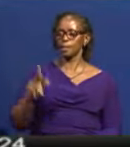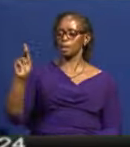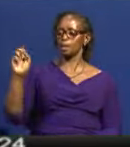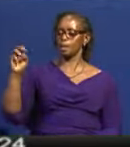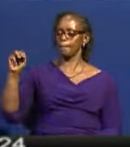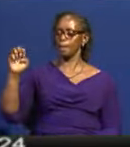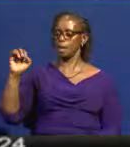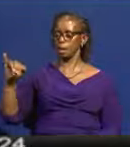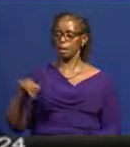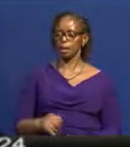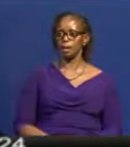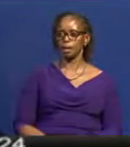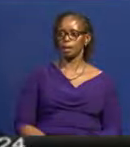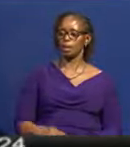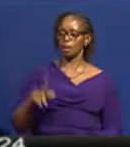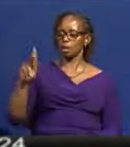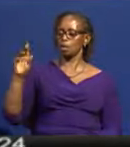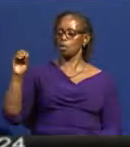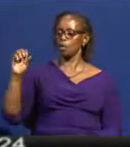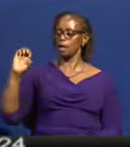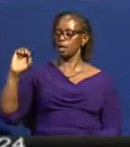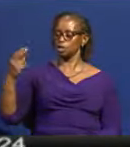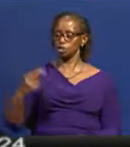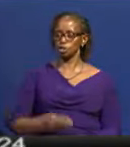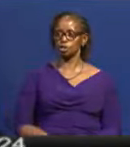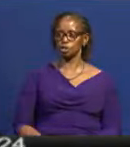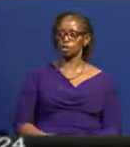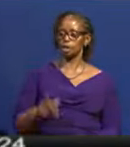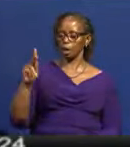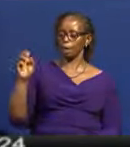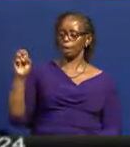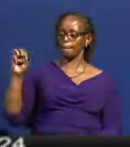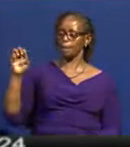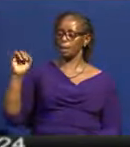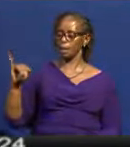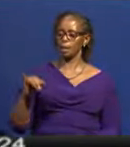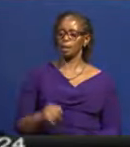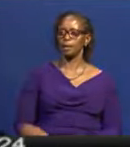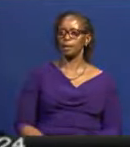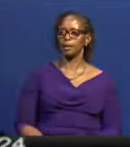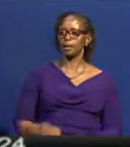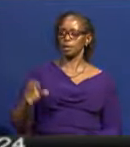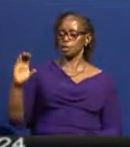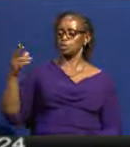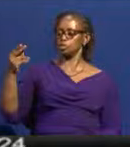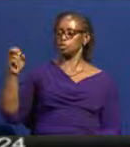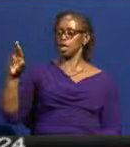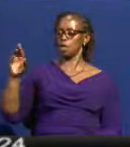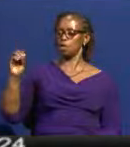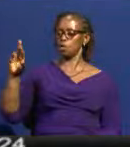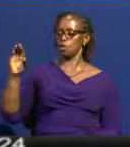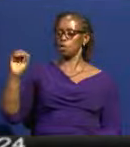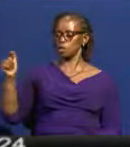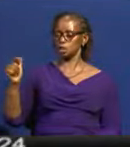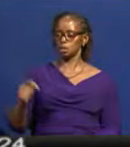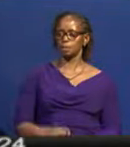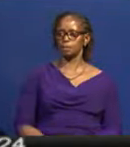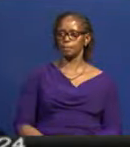Kemei, Nelson Koech, Beatrice Kemei, Joseph Chererot,